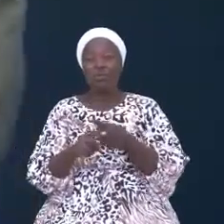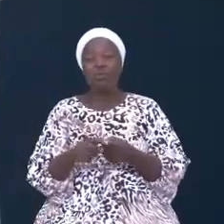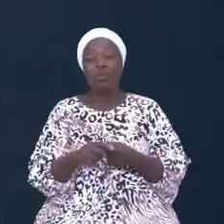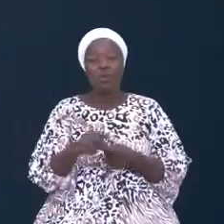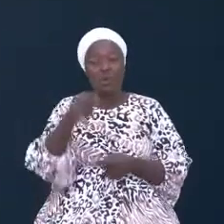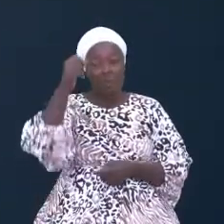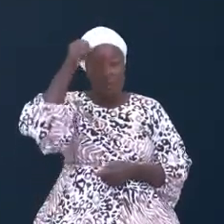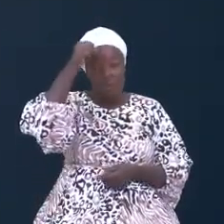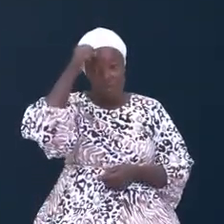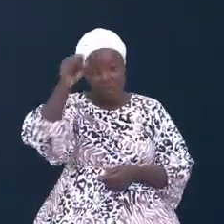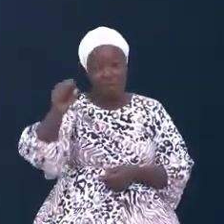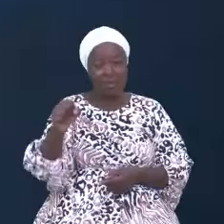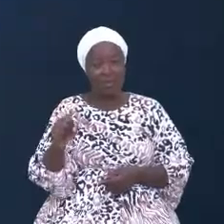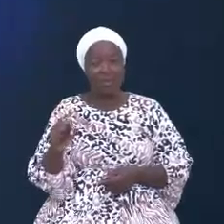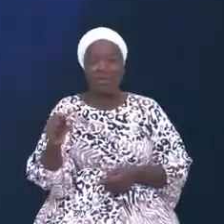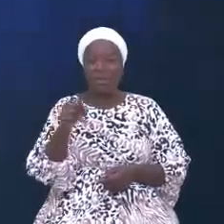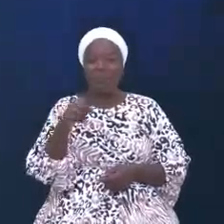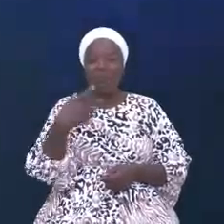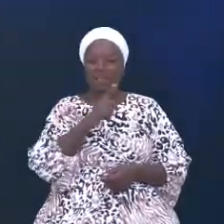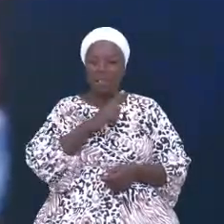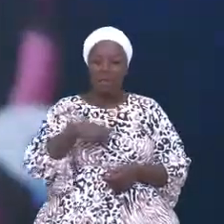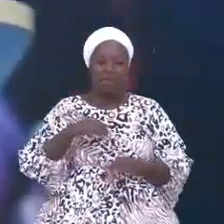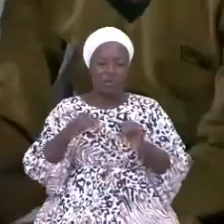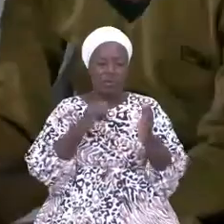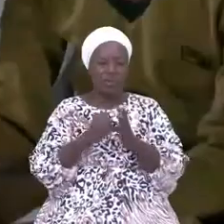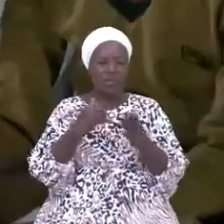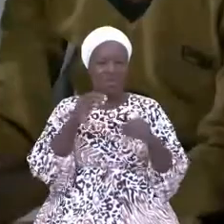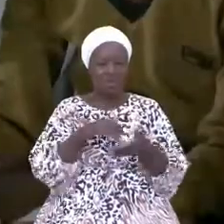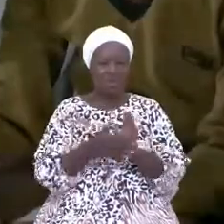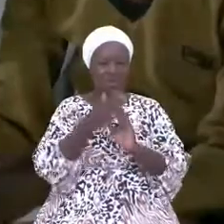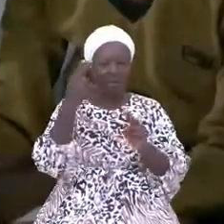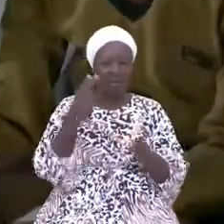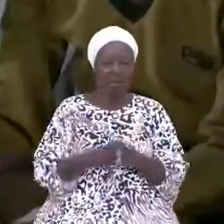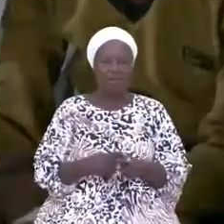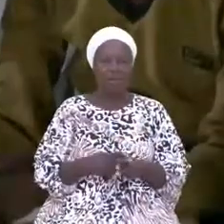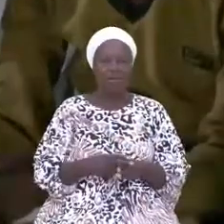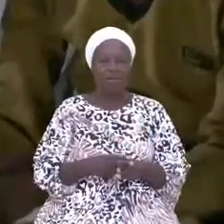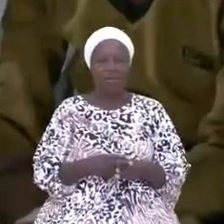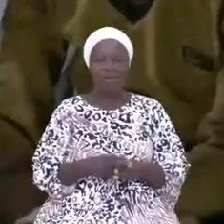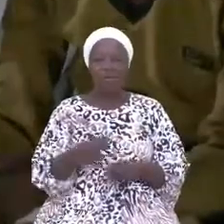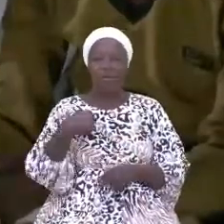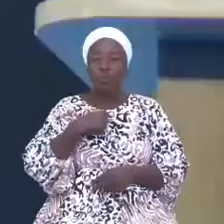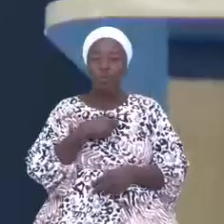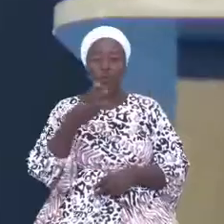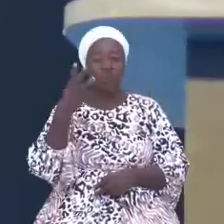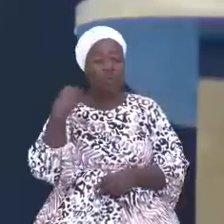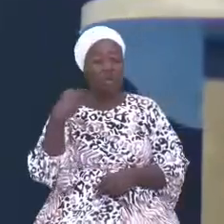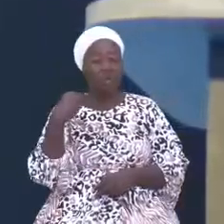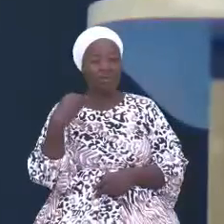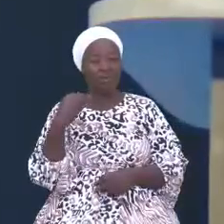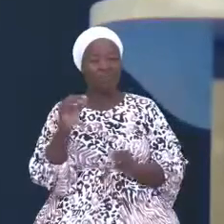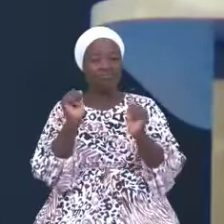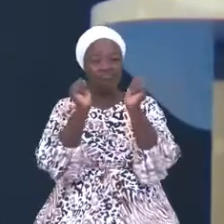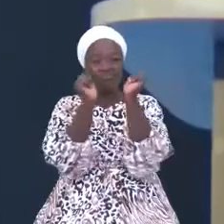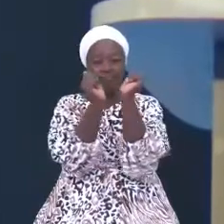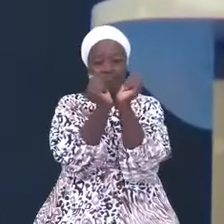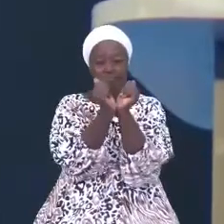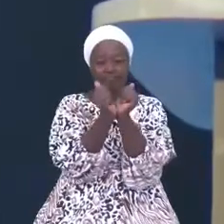disobedience. The Lord will do it in Jesus' name. Yeah. We were slaves to